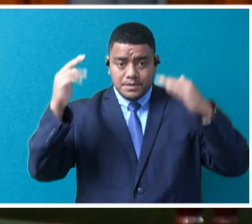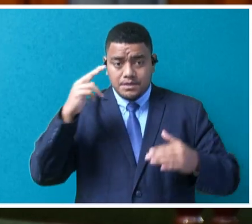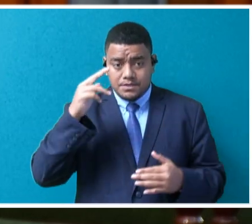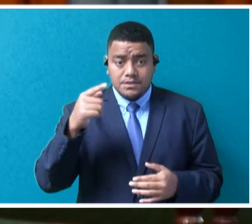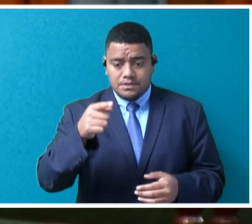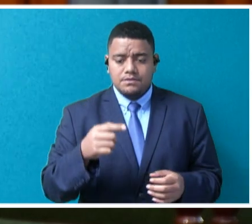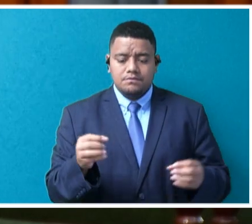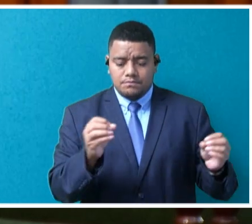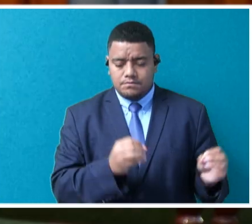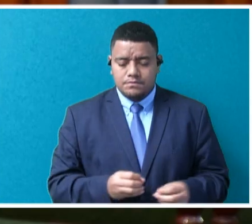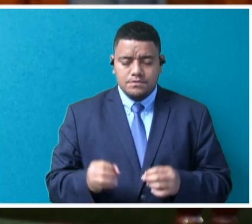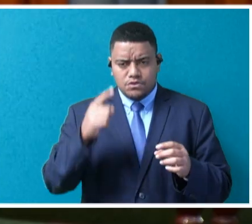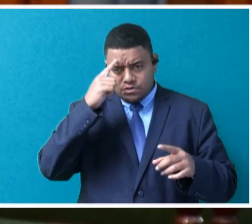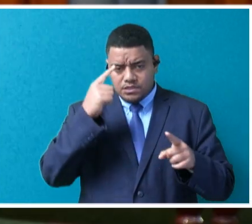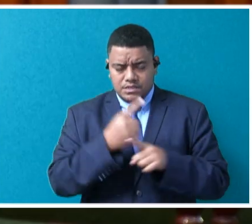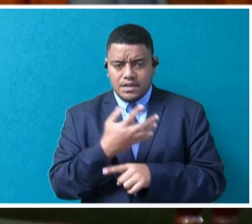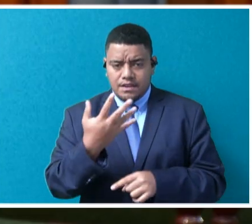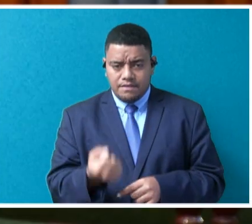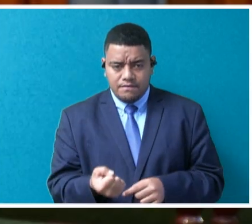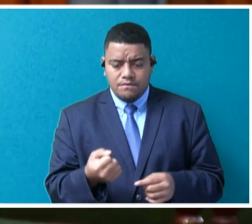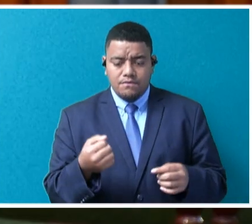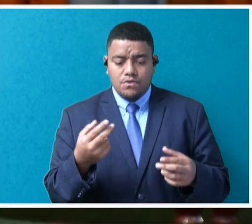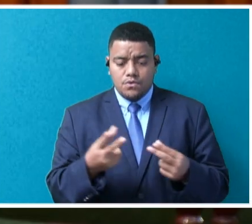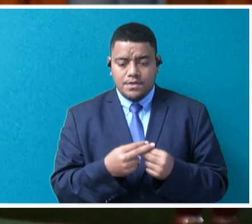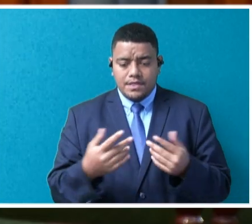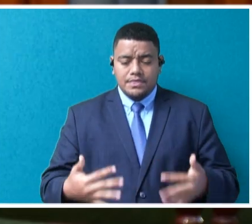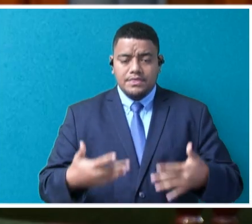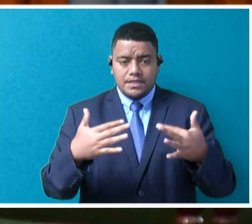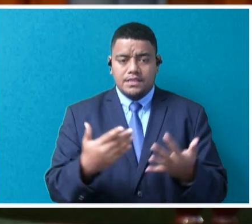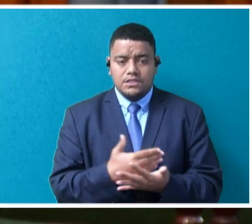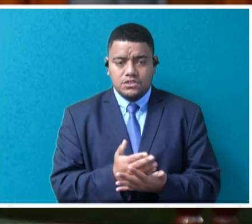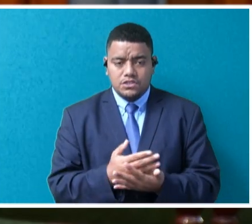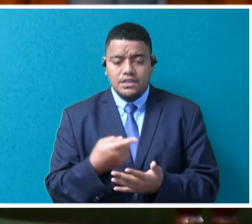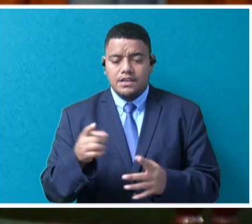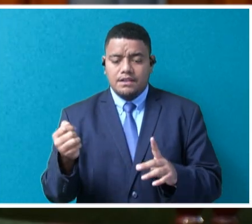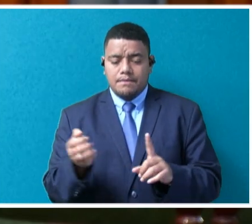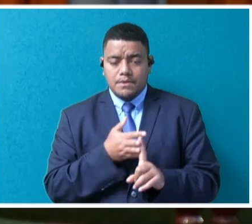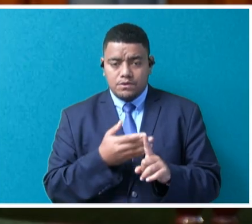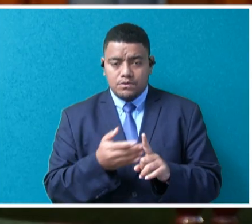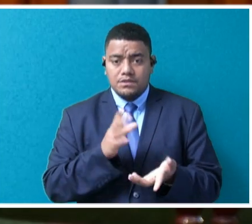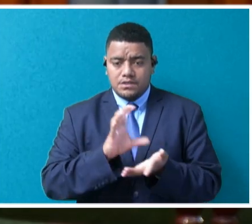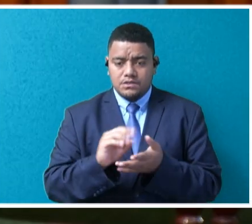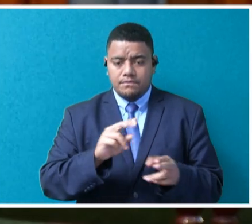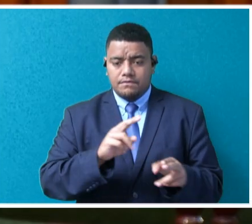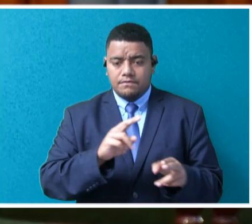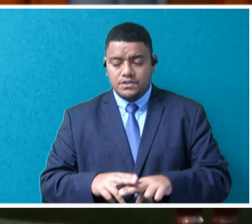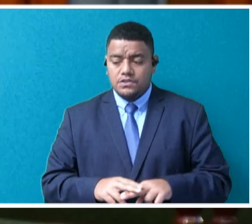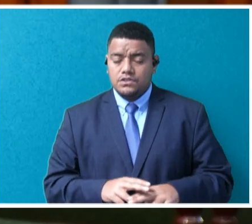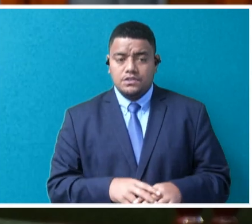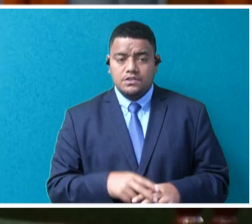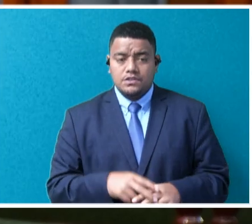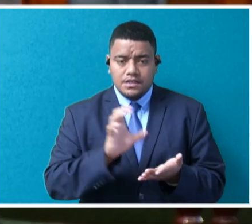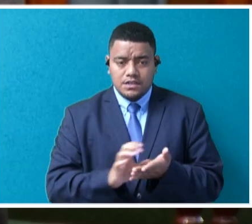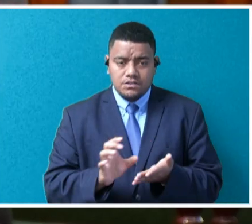rising social concern, the data shared by the Substance Abuse Advisory Council of Fiji, the